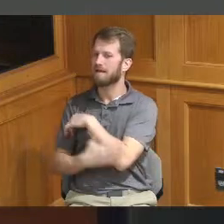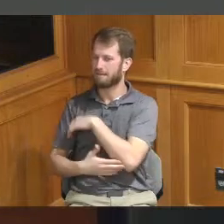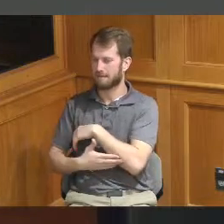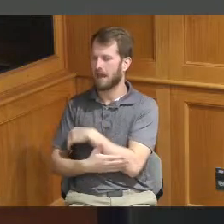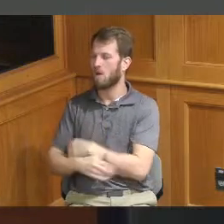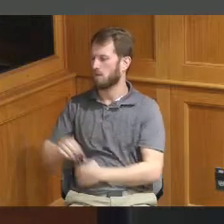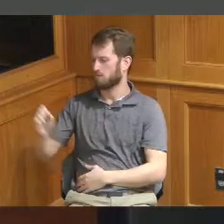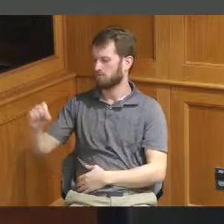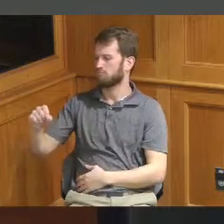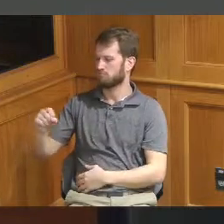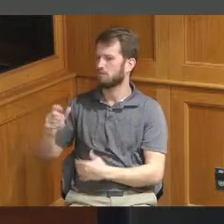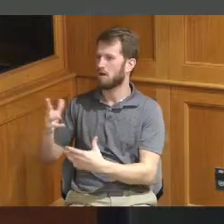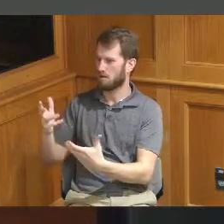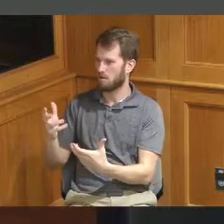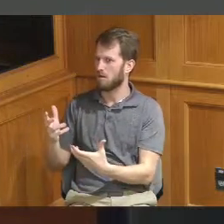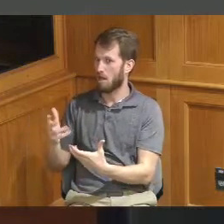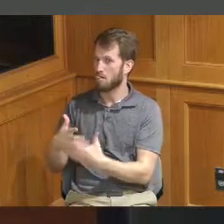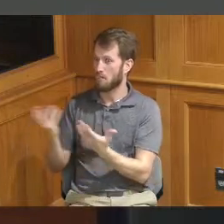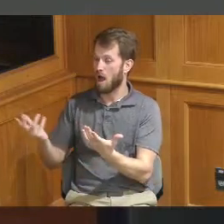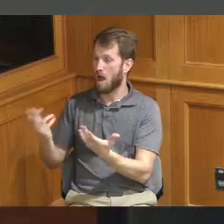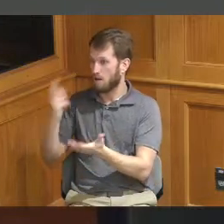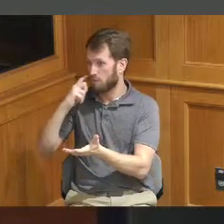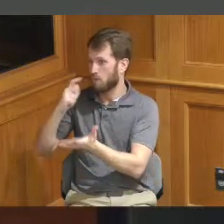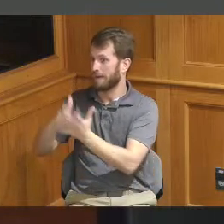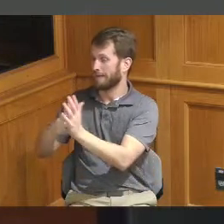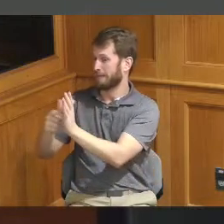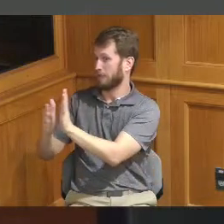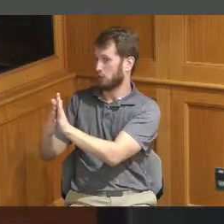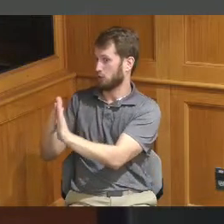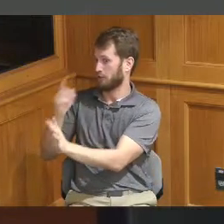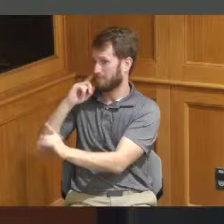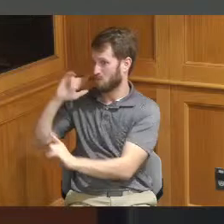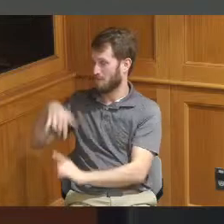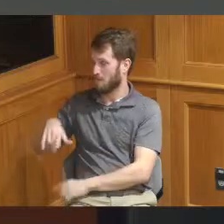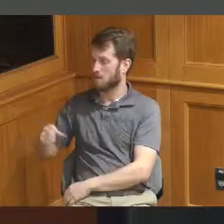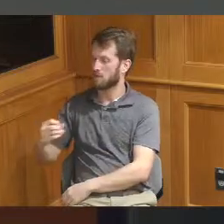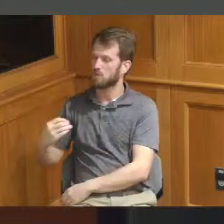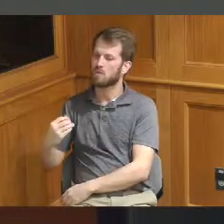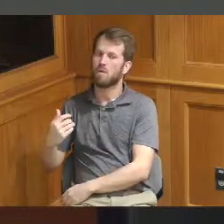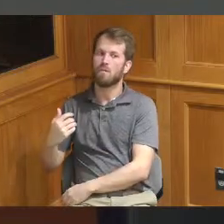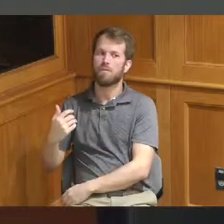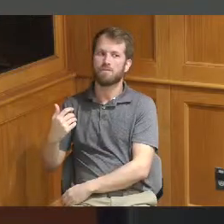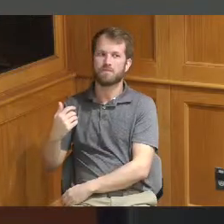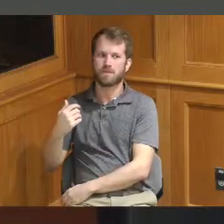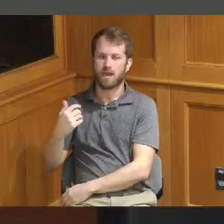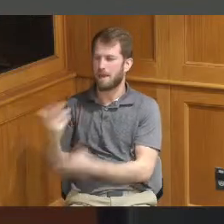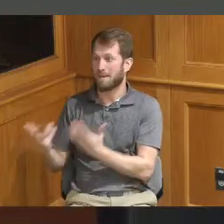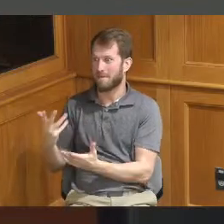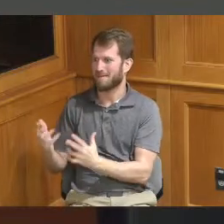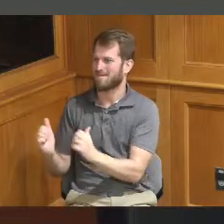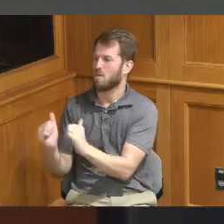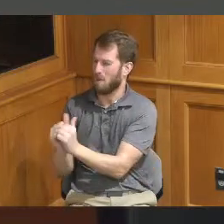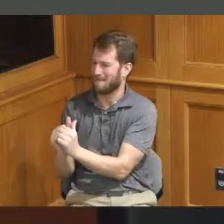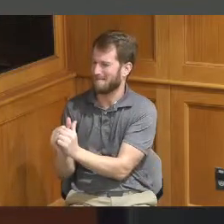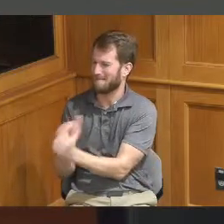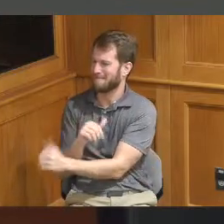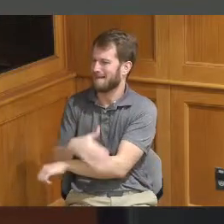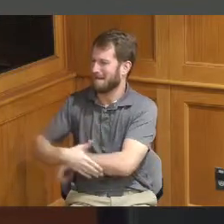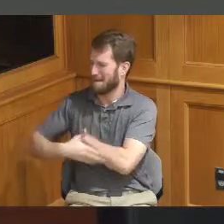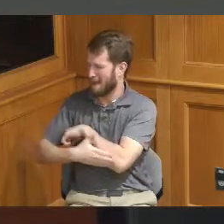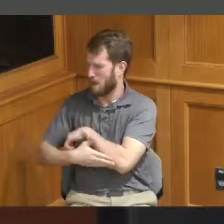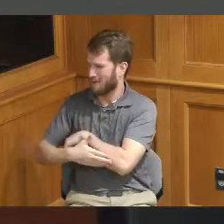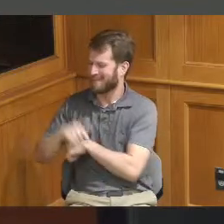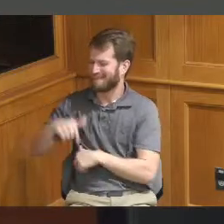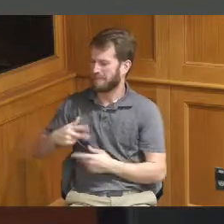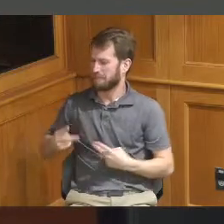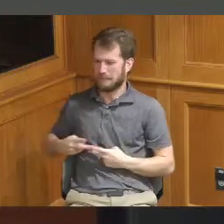of notoriety for, and so I would like to get the board, because none of us were. I may have been with the county, wasn't in this position, Okay.